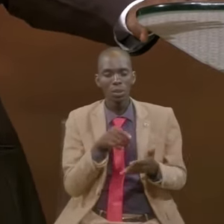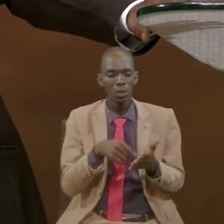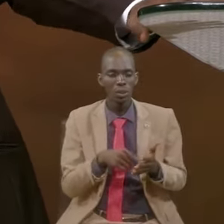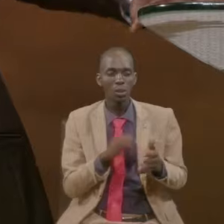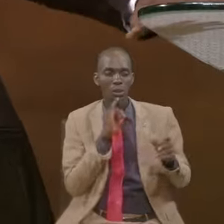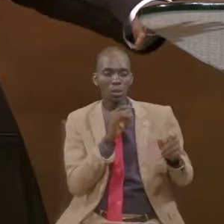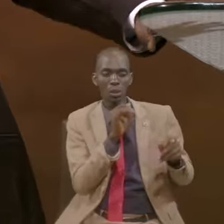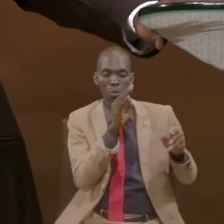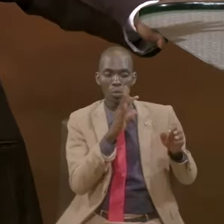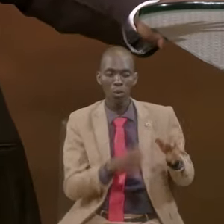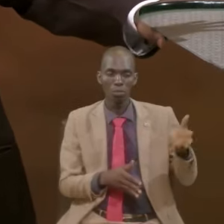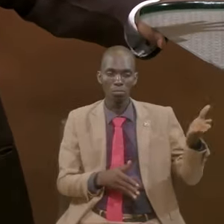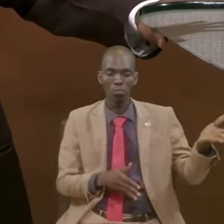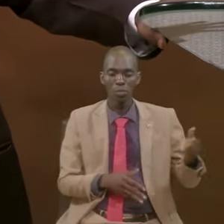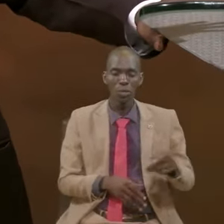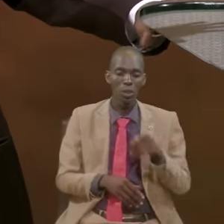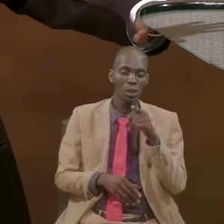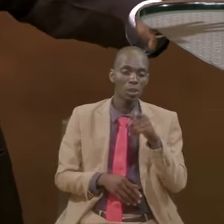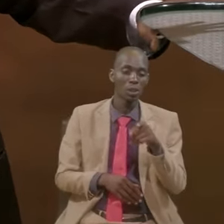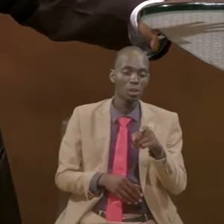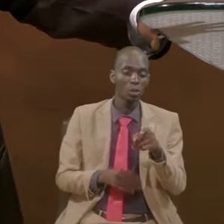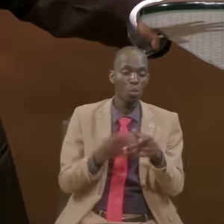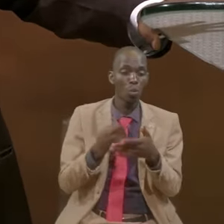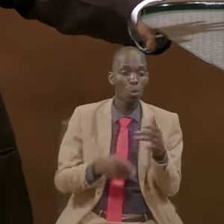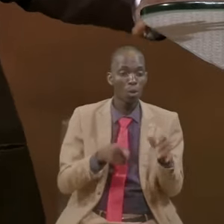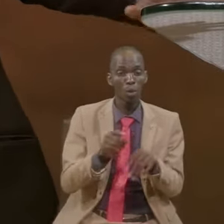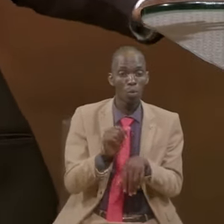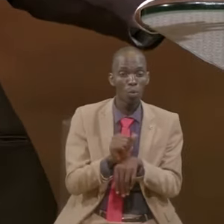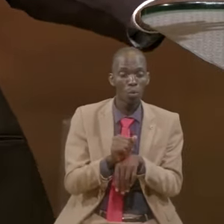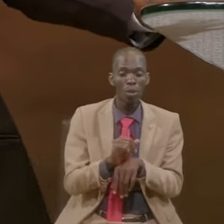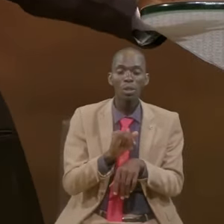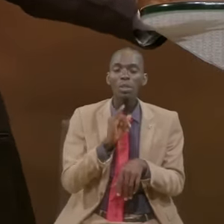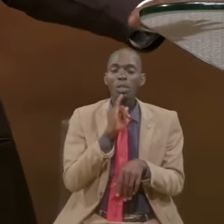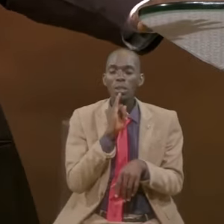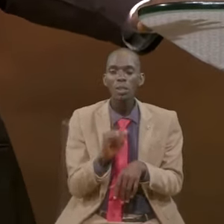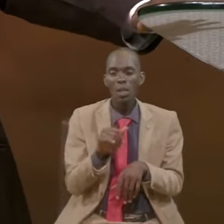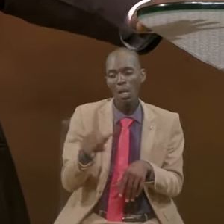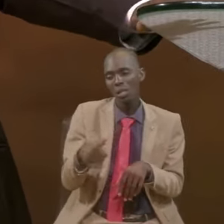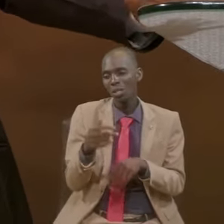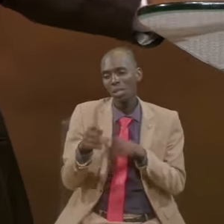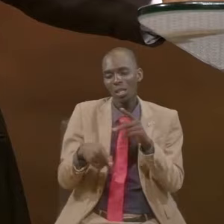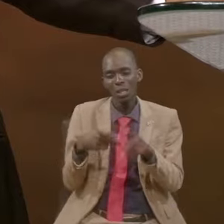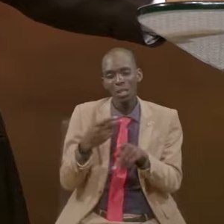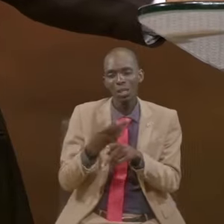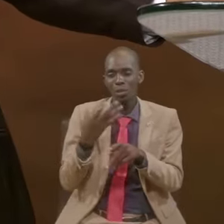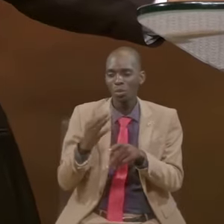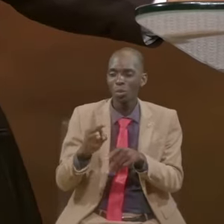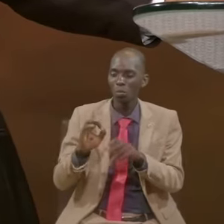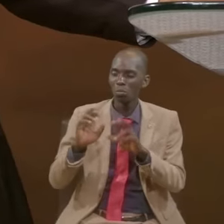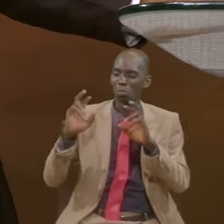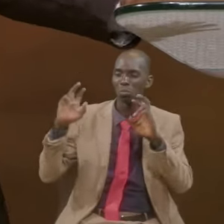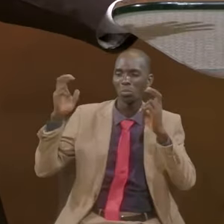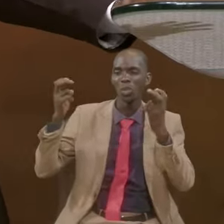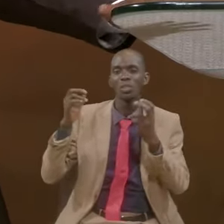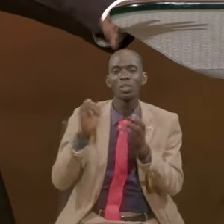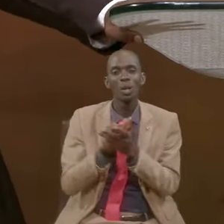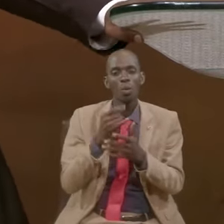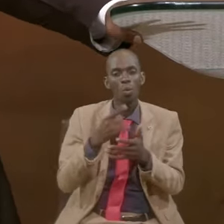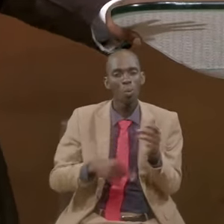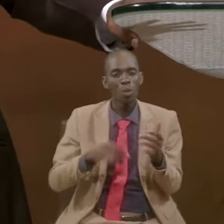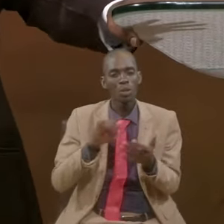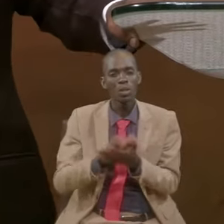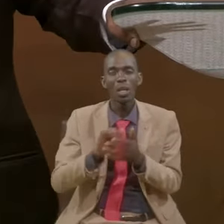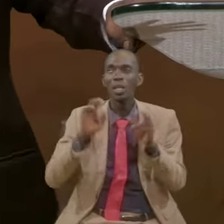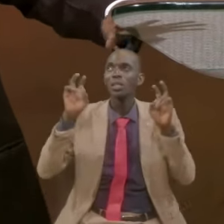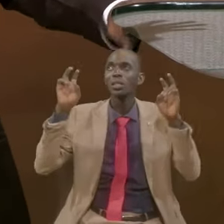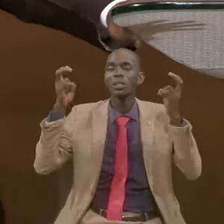preacher. This is what he does is another kind of title. That's what the title is for.